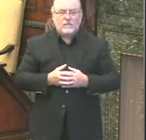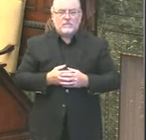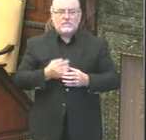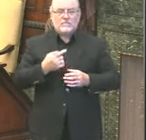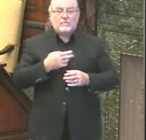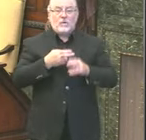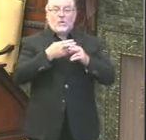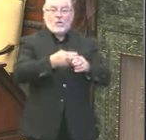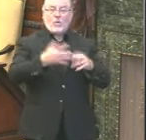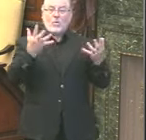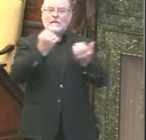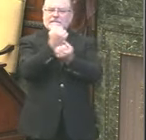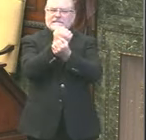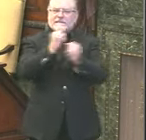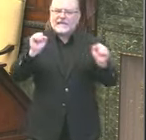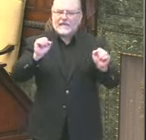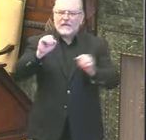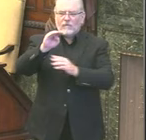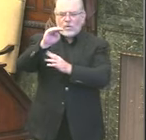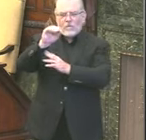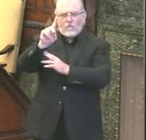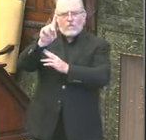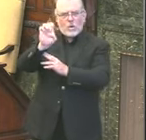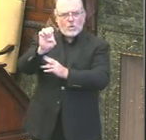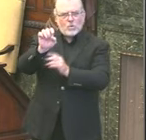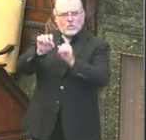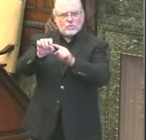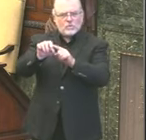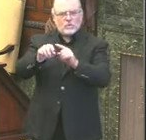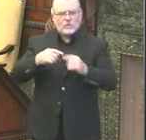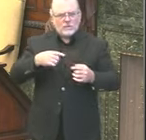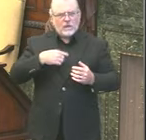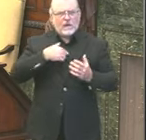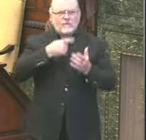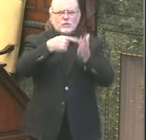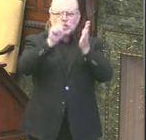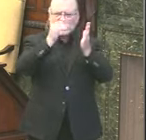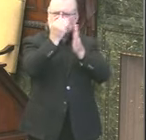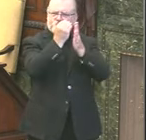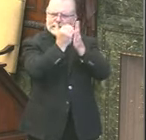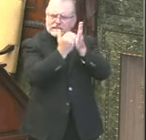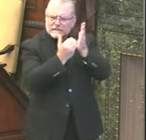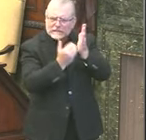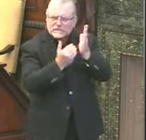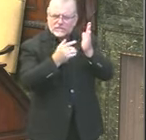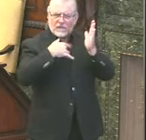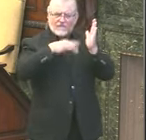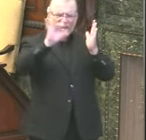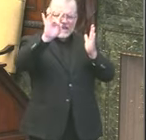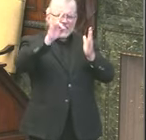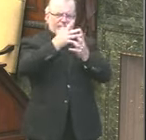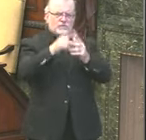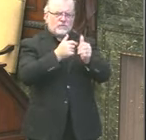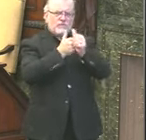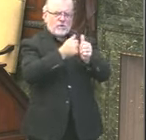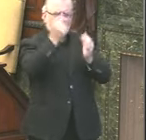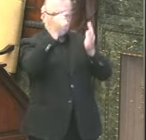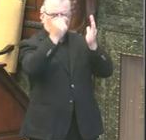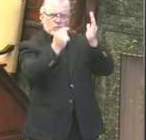for each activity, there's a safety checklist. And the checklist includes 8 items, regardless of what activity we're talking about. Those include